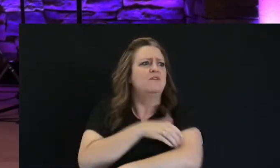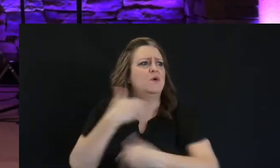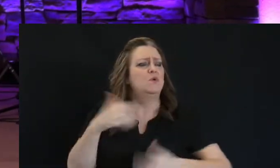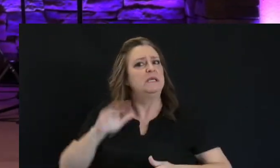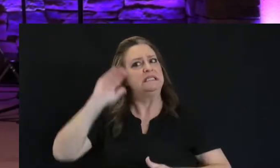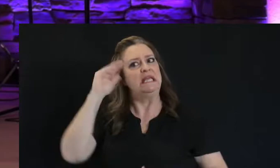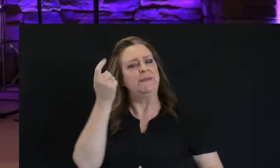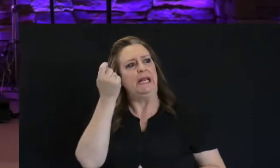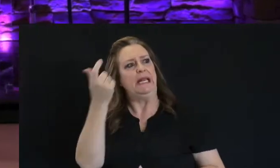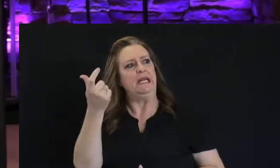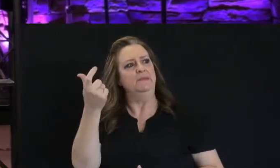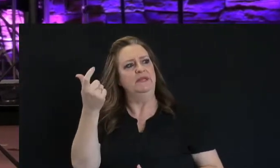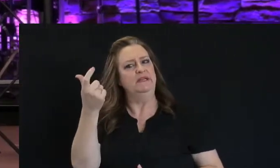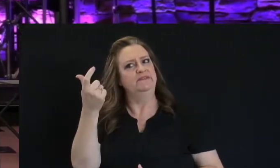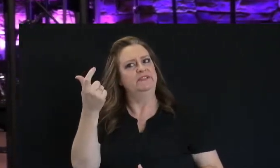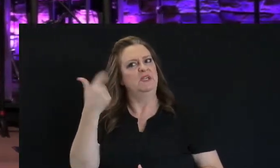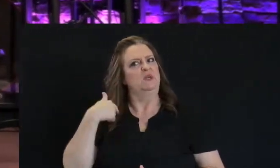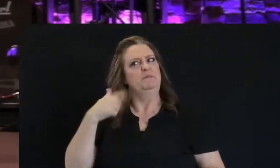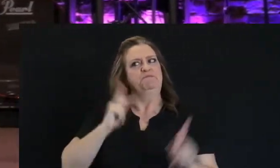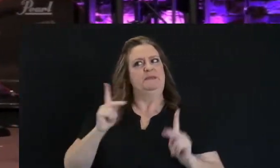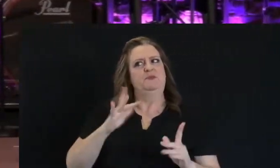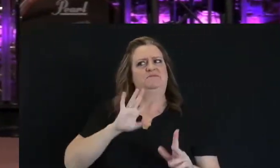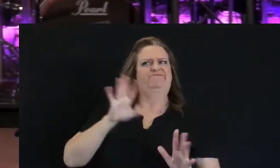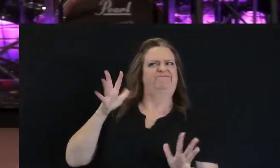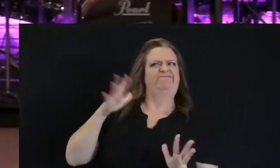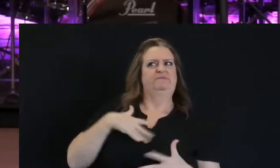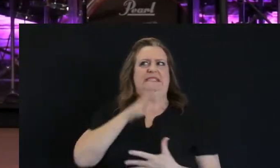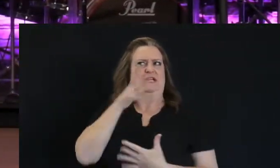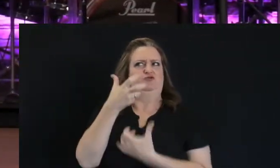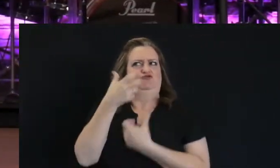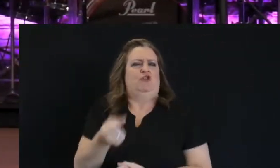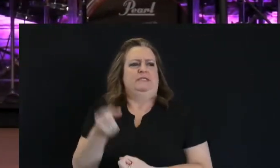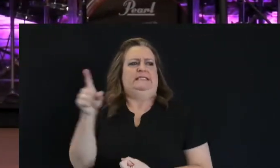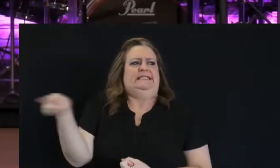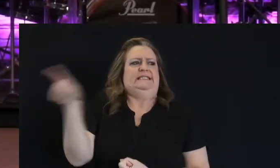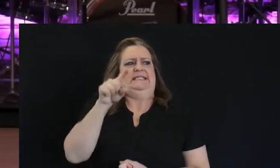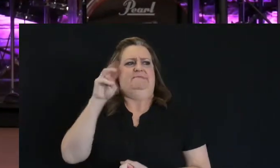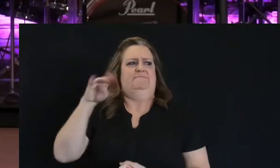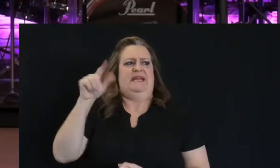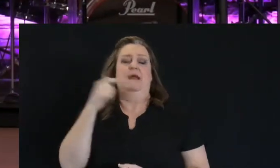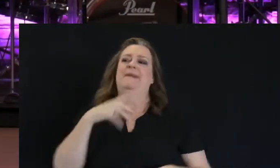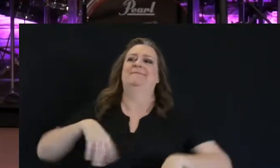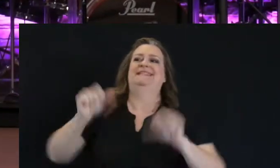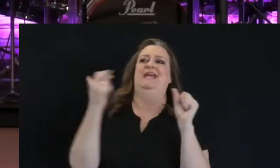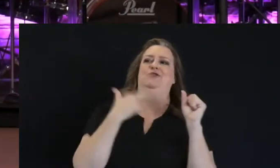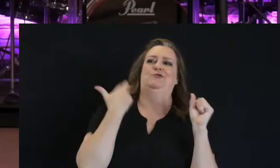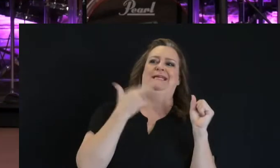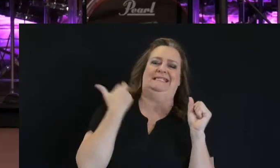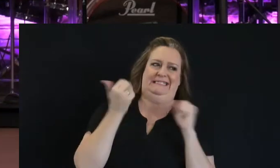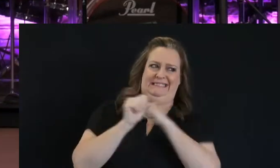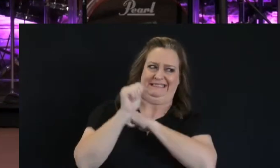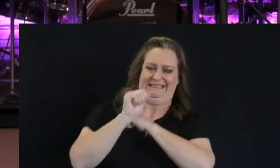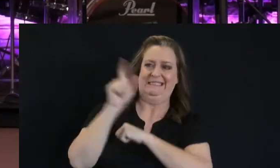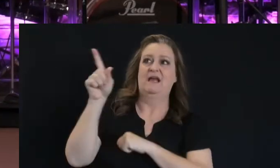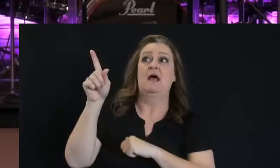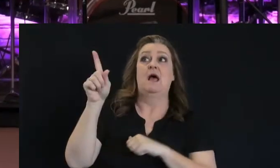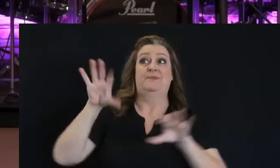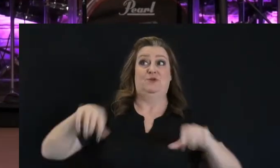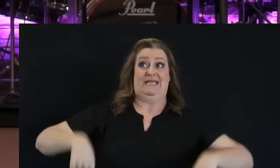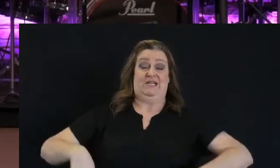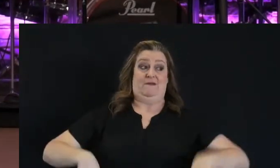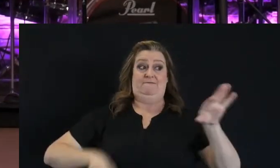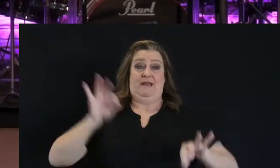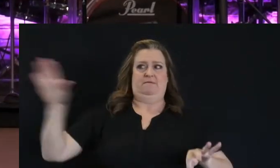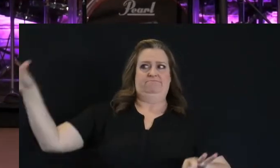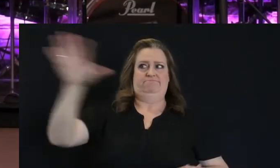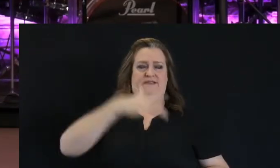little bit of a growing distrust of our media in this country. And so I'm going to take a risk. I did it in the other ones. I'm just going to do it here to kind of find out